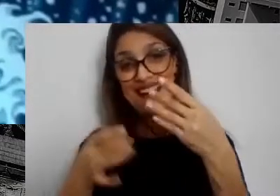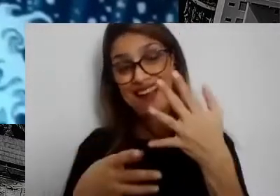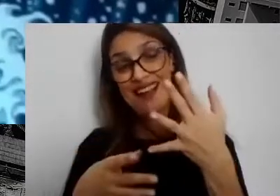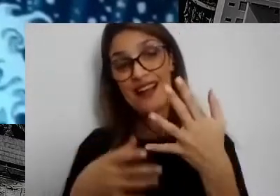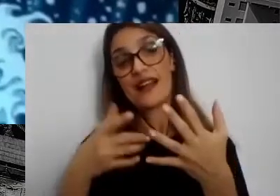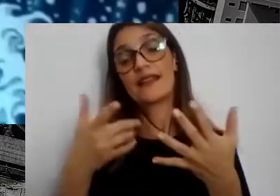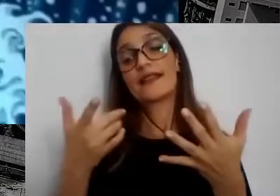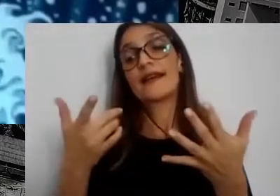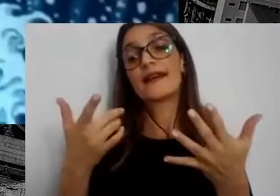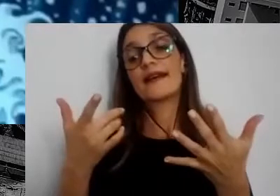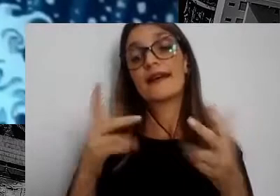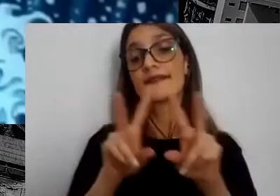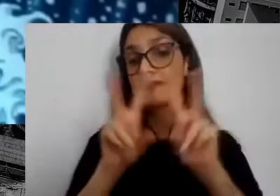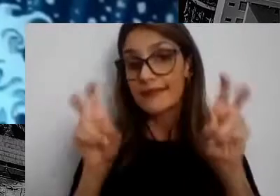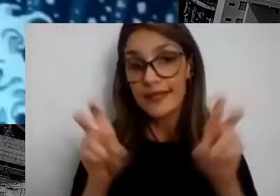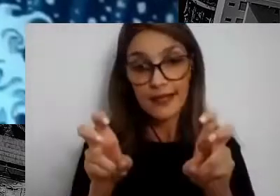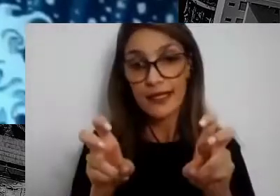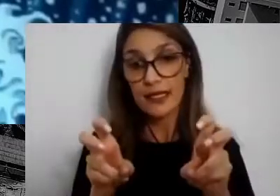benefits.